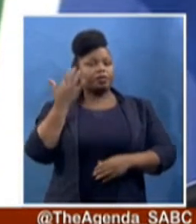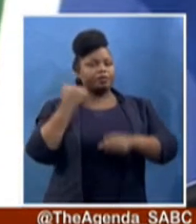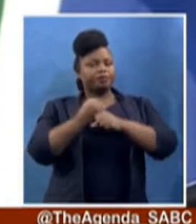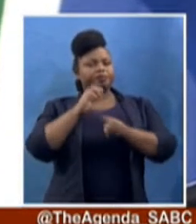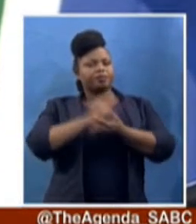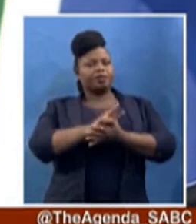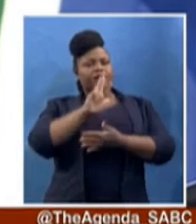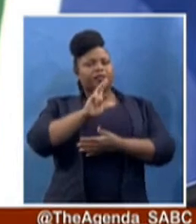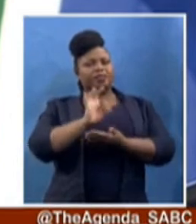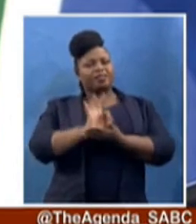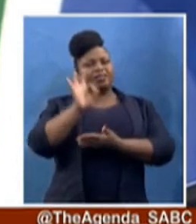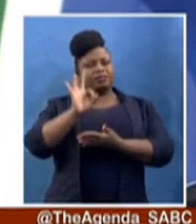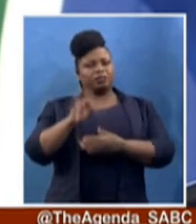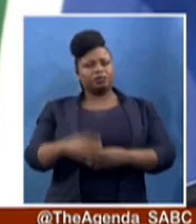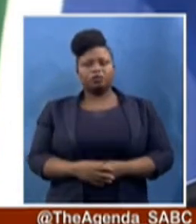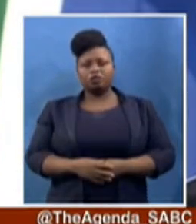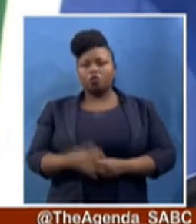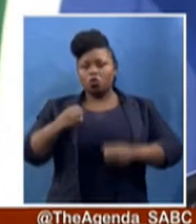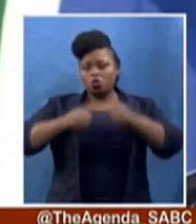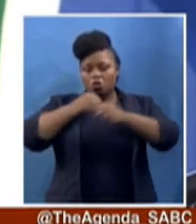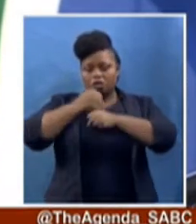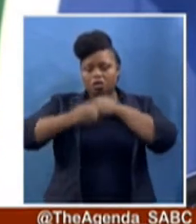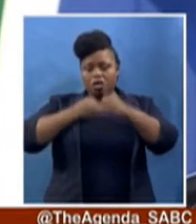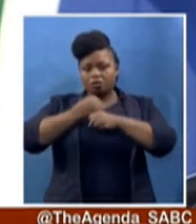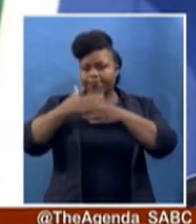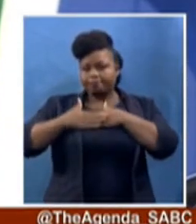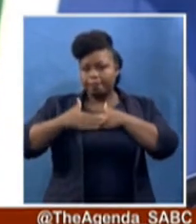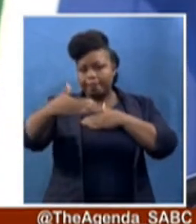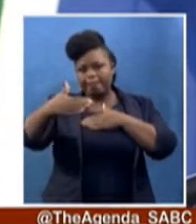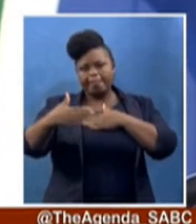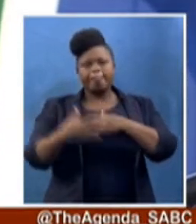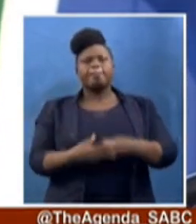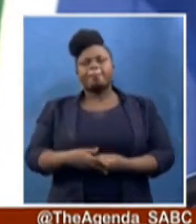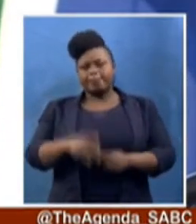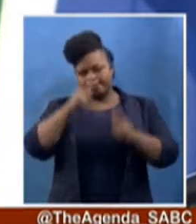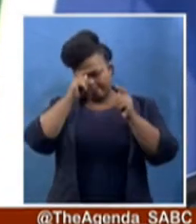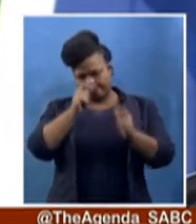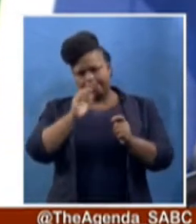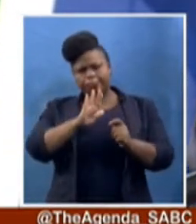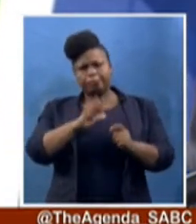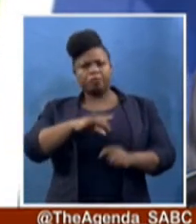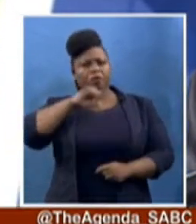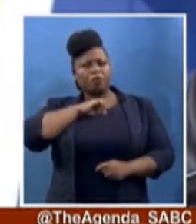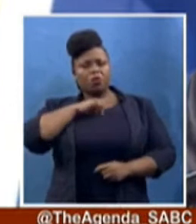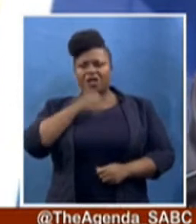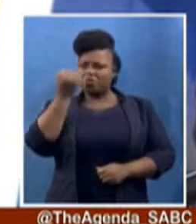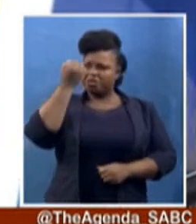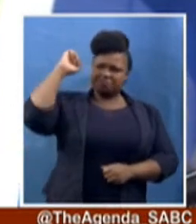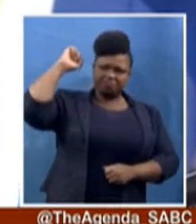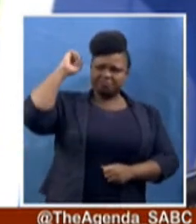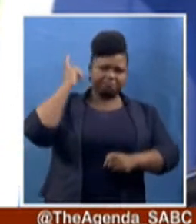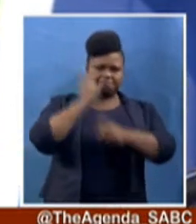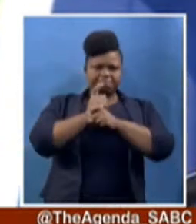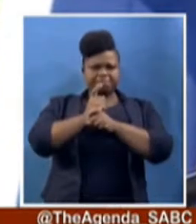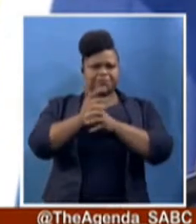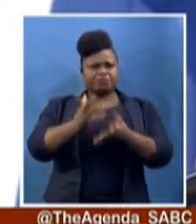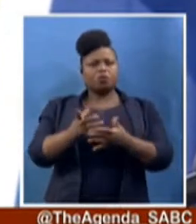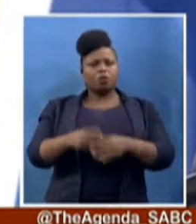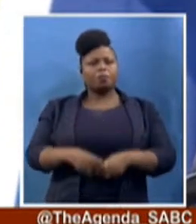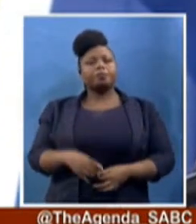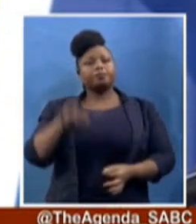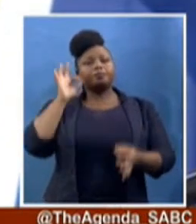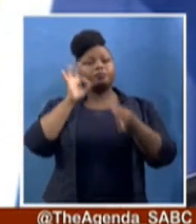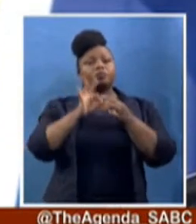thereafter. This campaign of resistance, particularly by the women here in